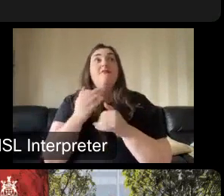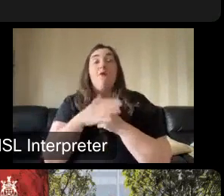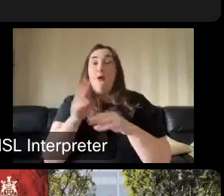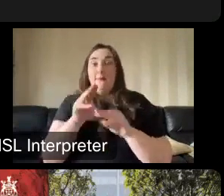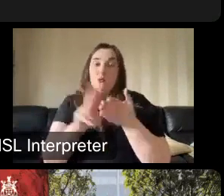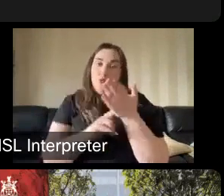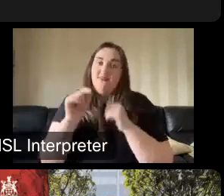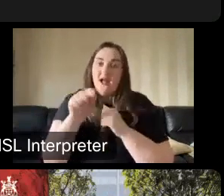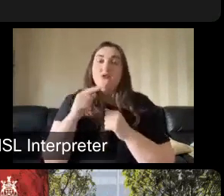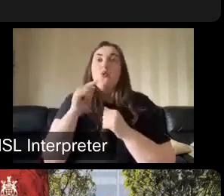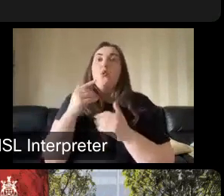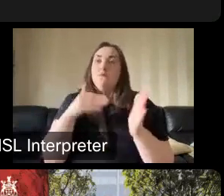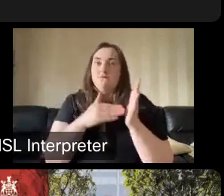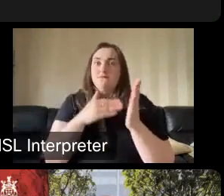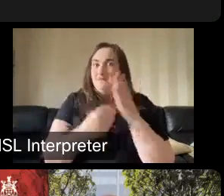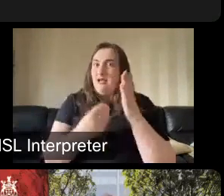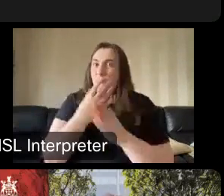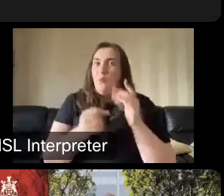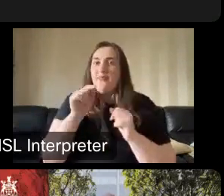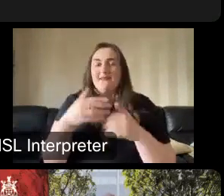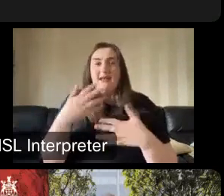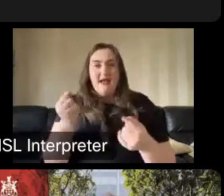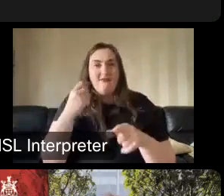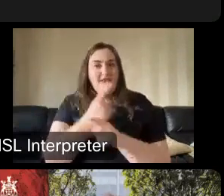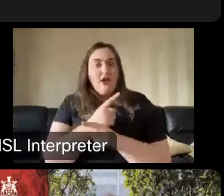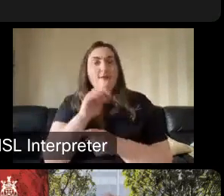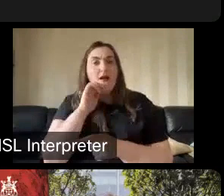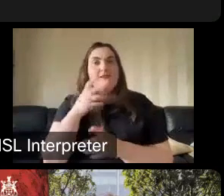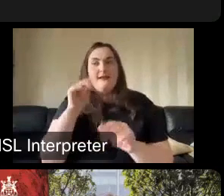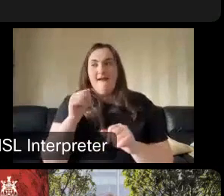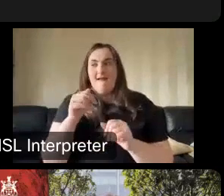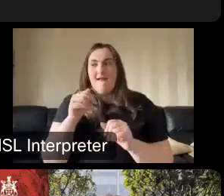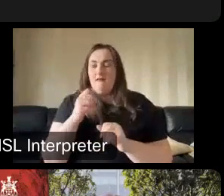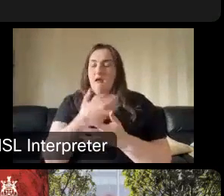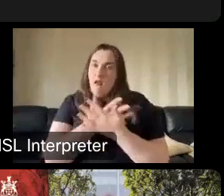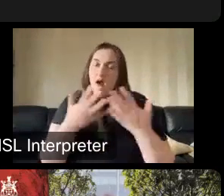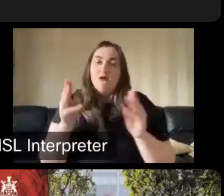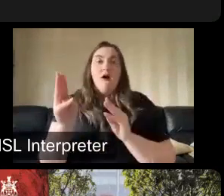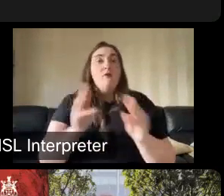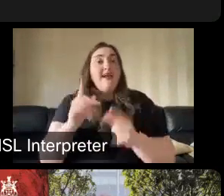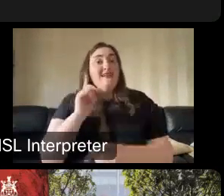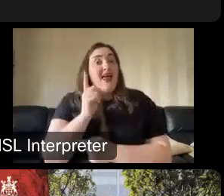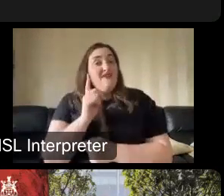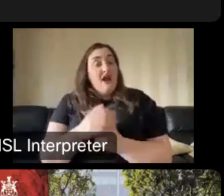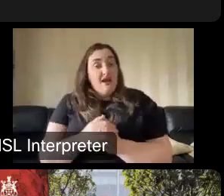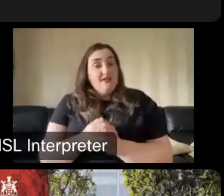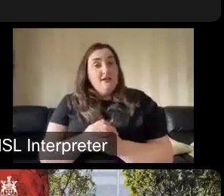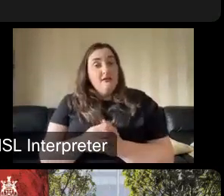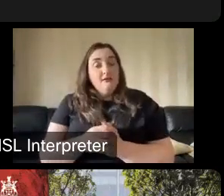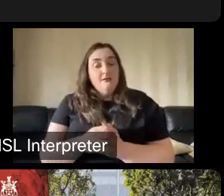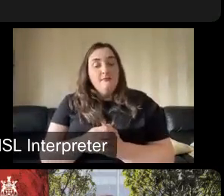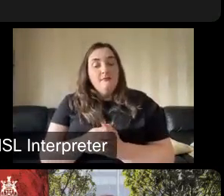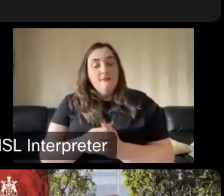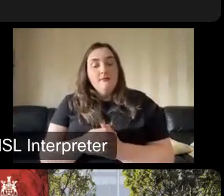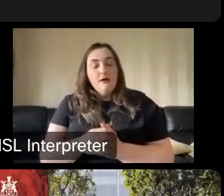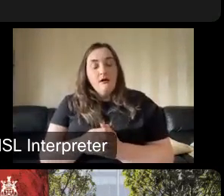do download it and have it in your service, because it does give you very practical advice. Eva, just in relation to, sorry,